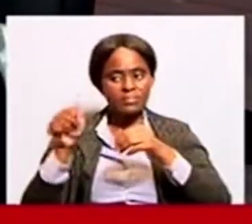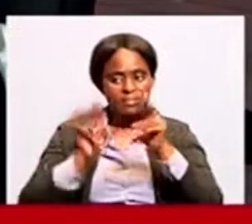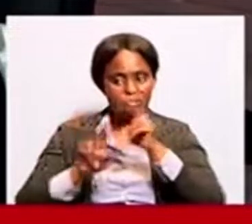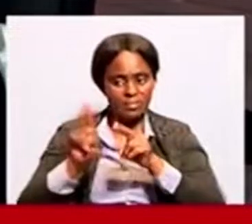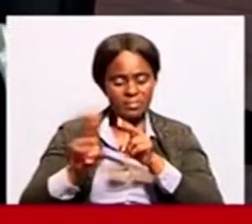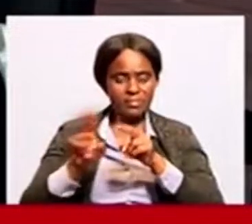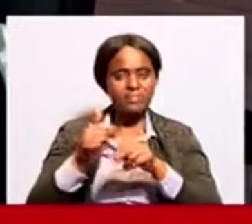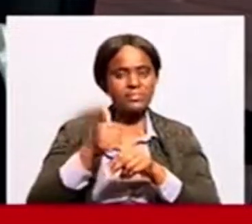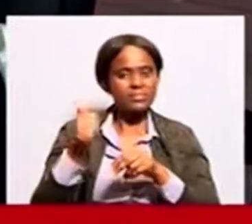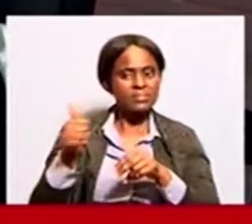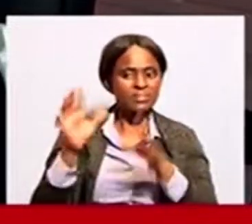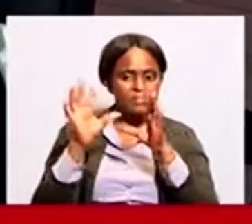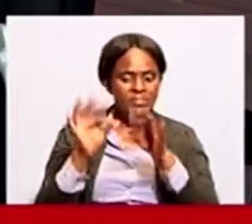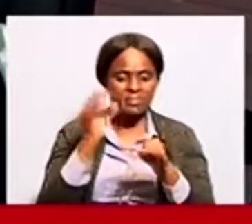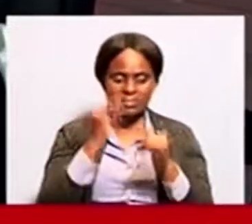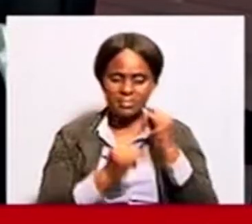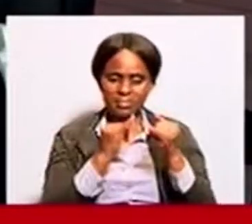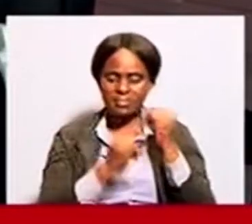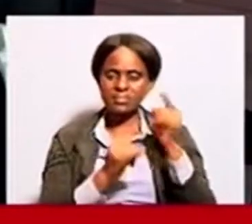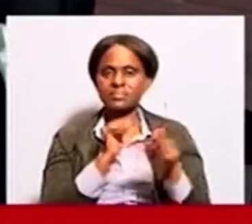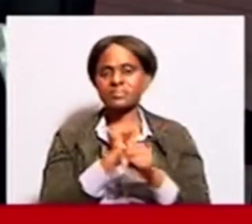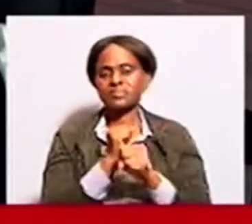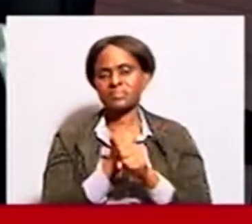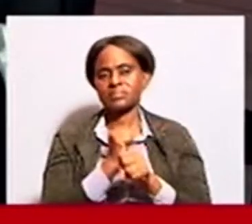force account to complete the works.